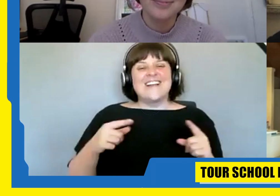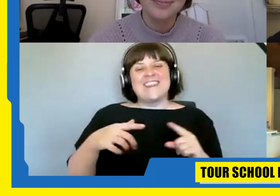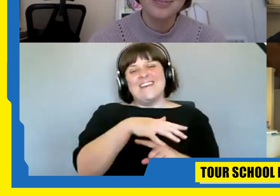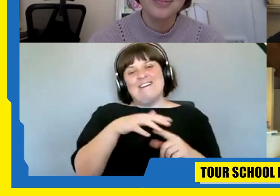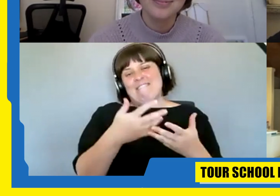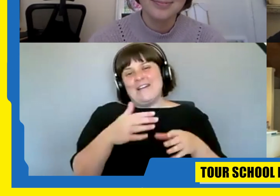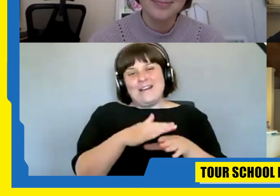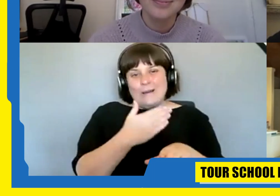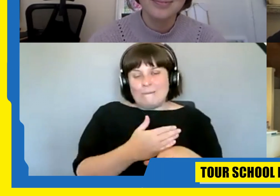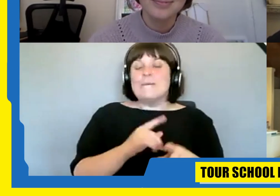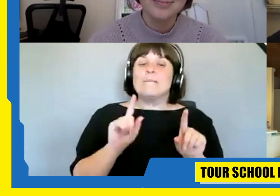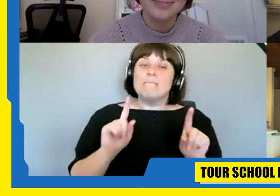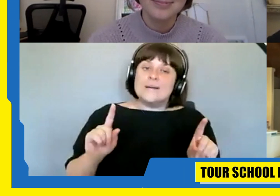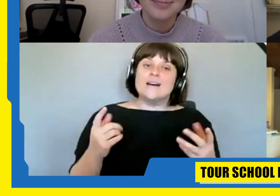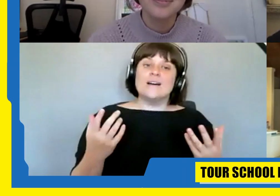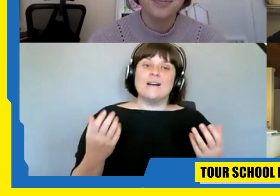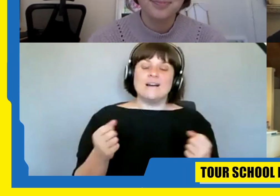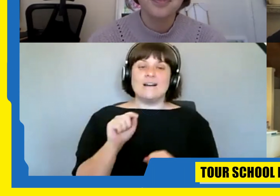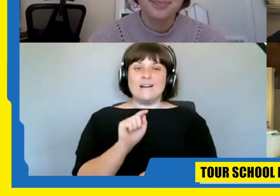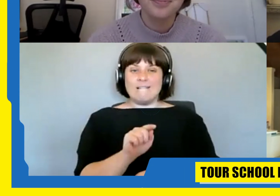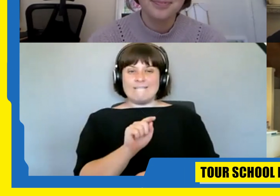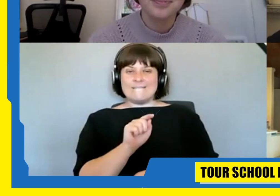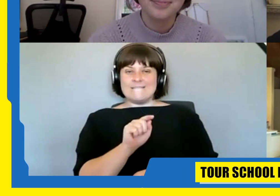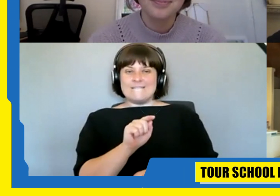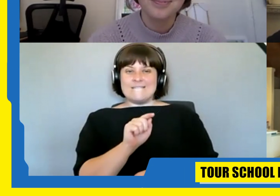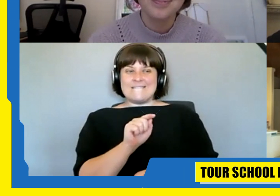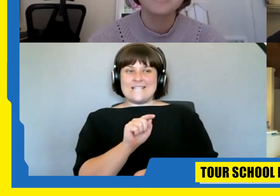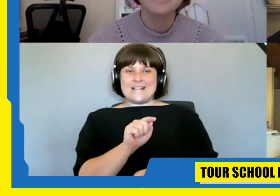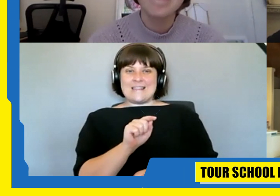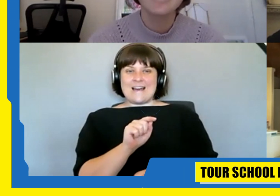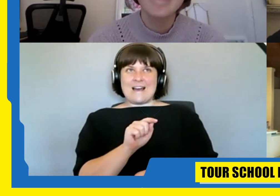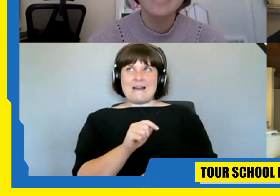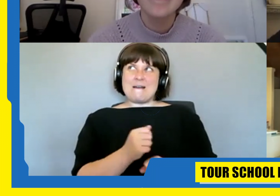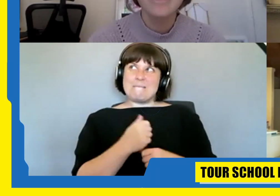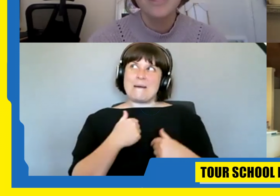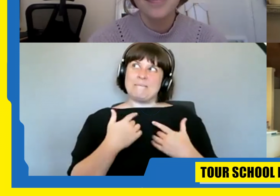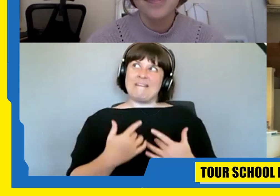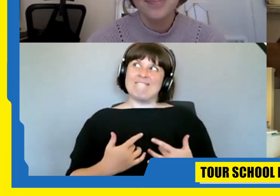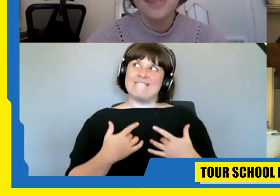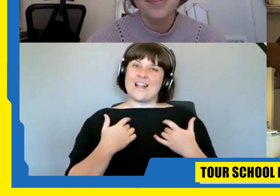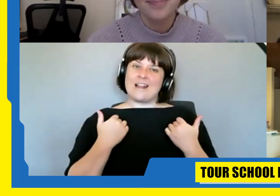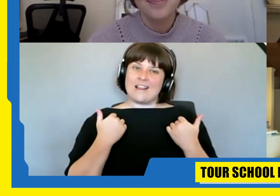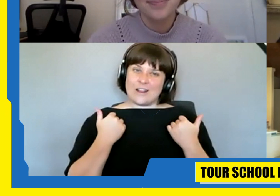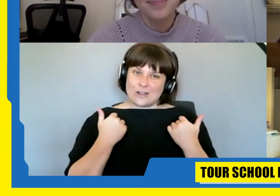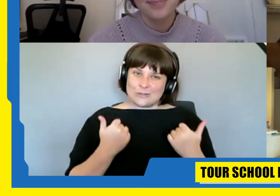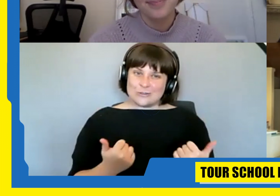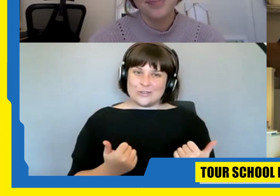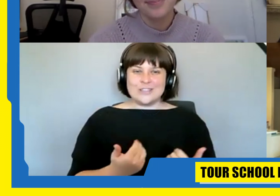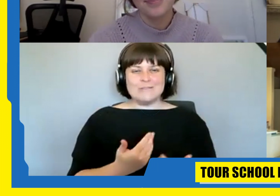even having that made me feel good that there had been such a charming